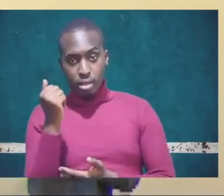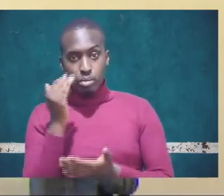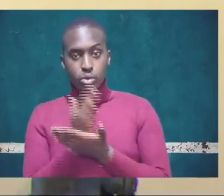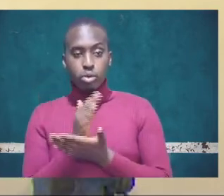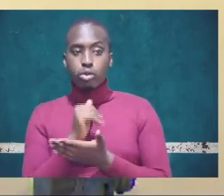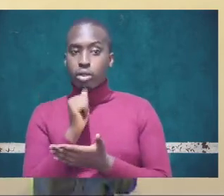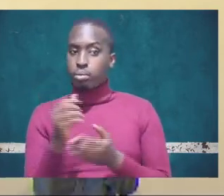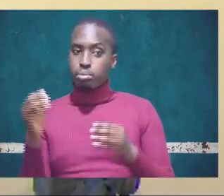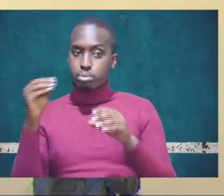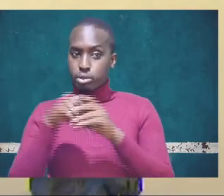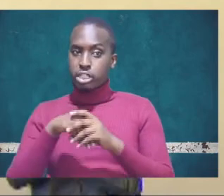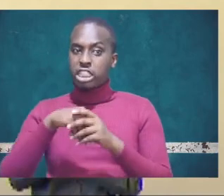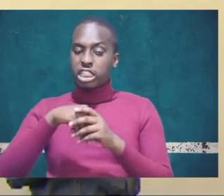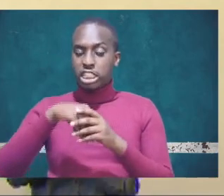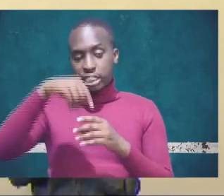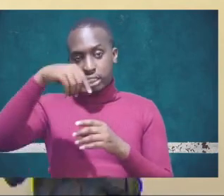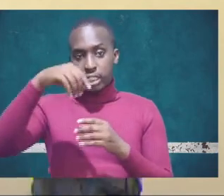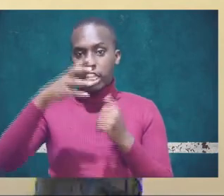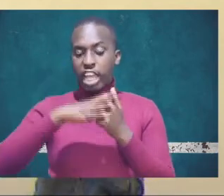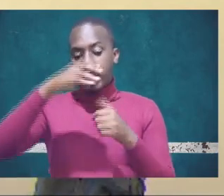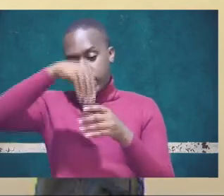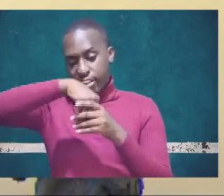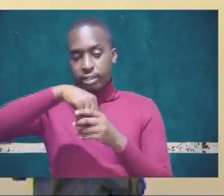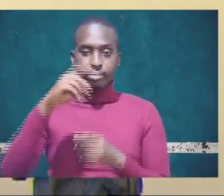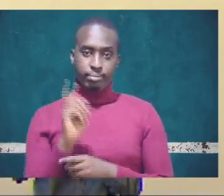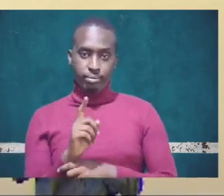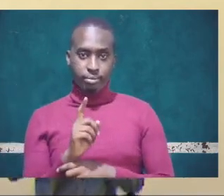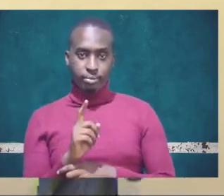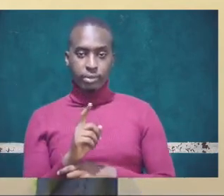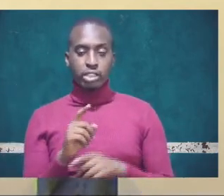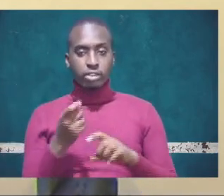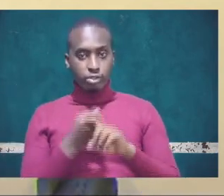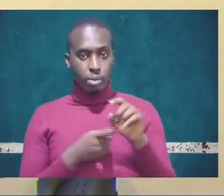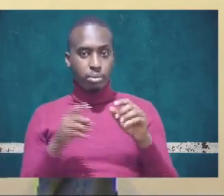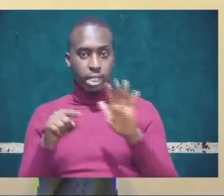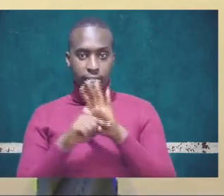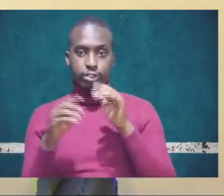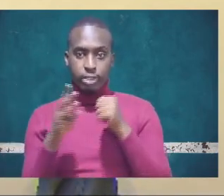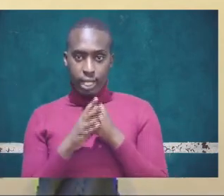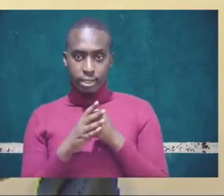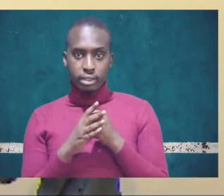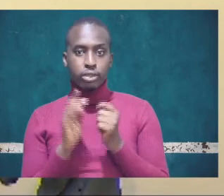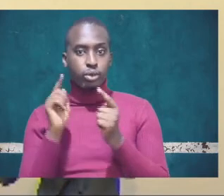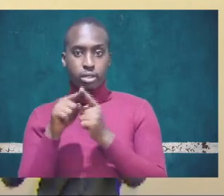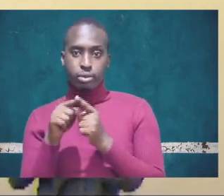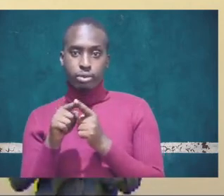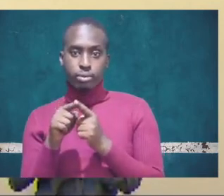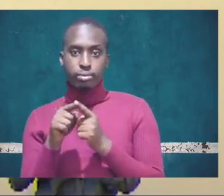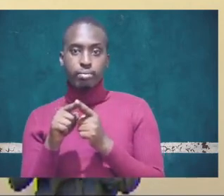put the 9 inside, negative 9 inside. So from negative 9 going